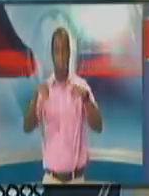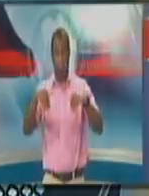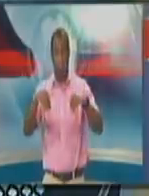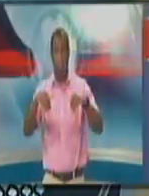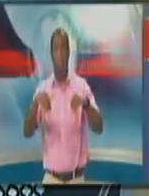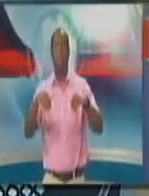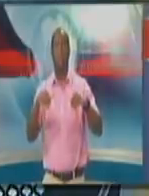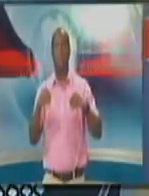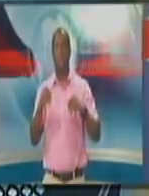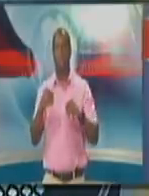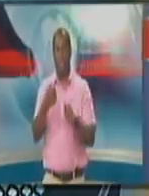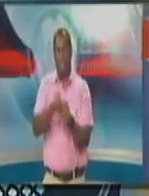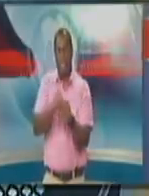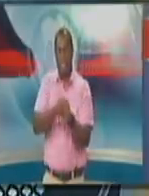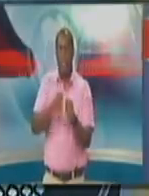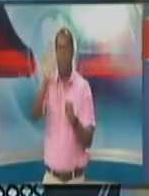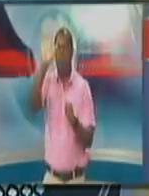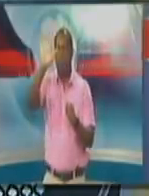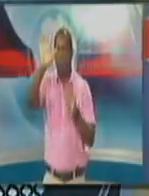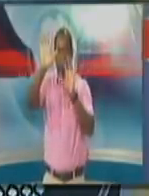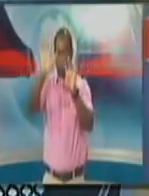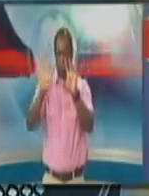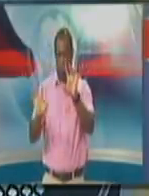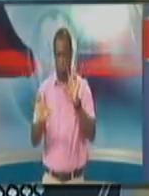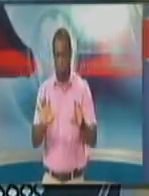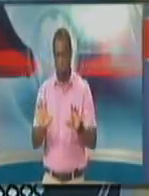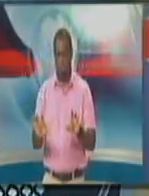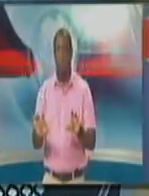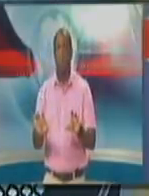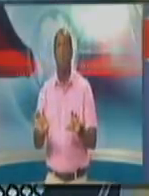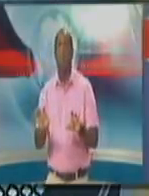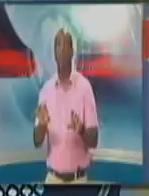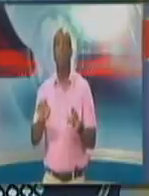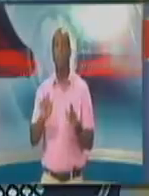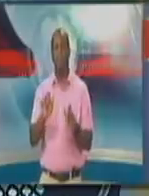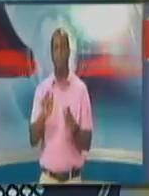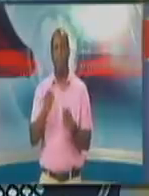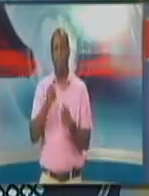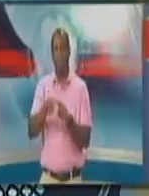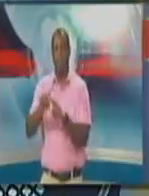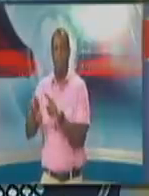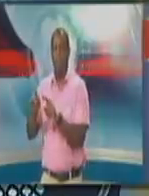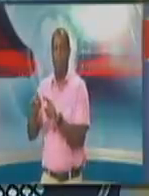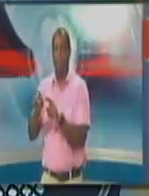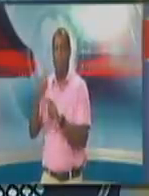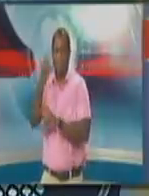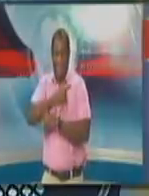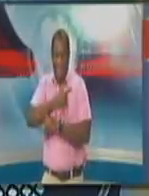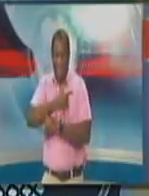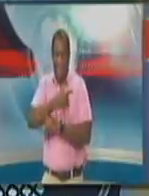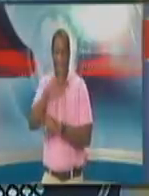mental health. In the Northwest RHE, what currently exists are